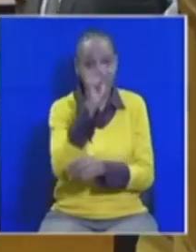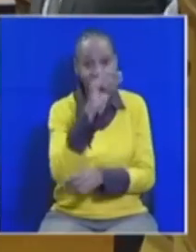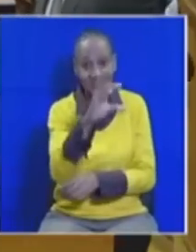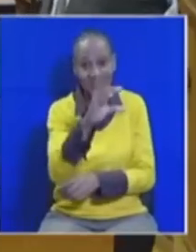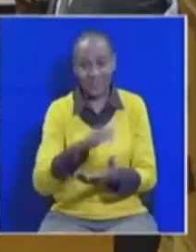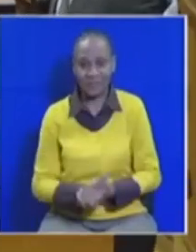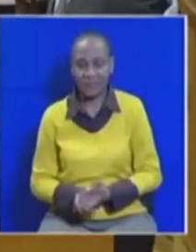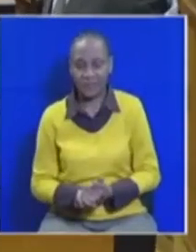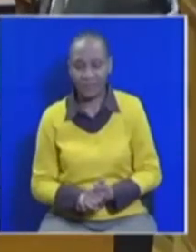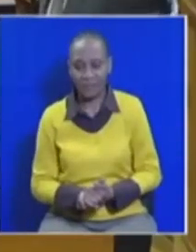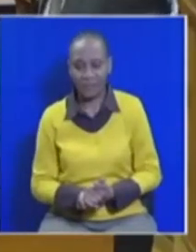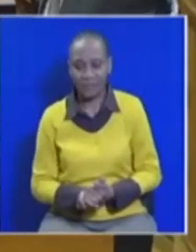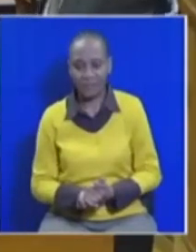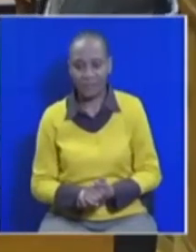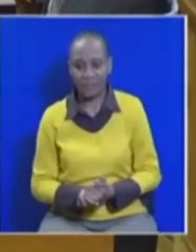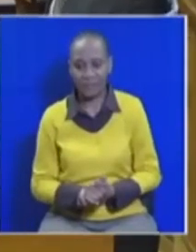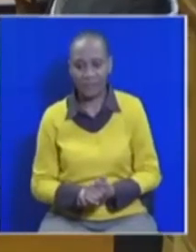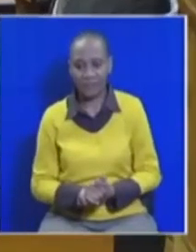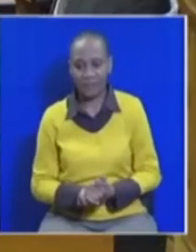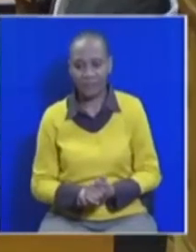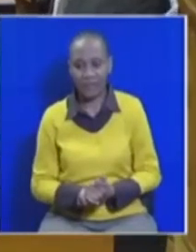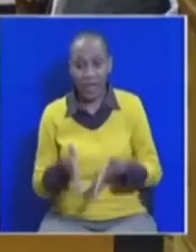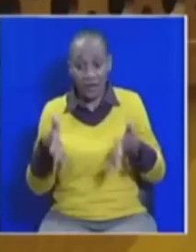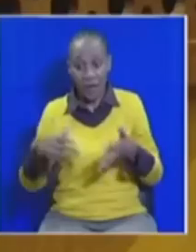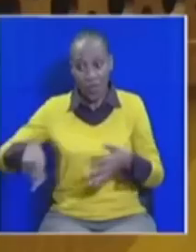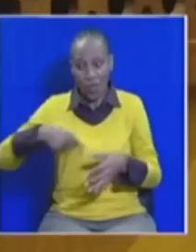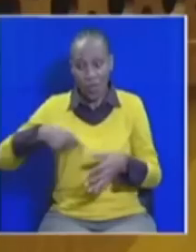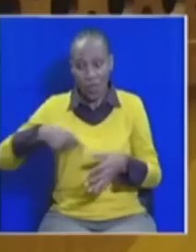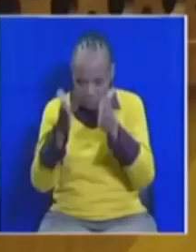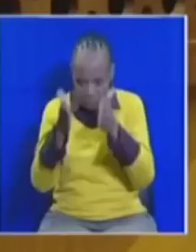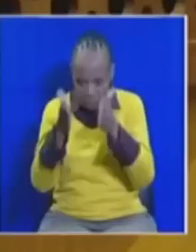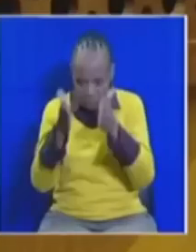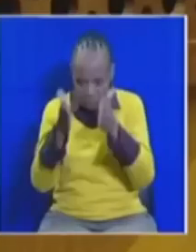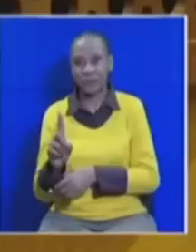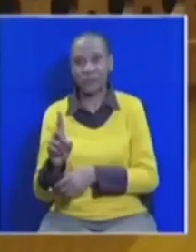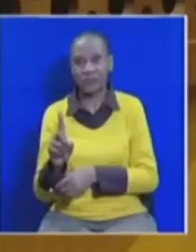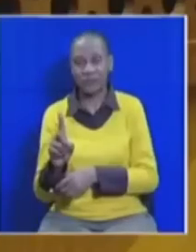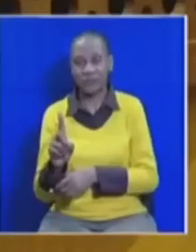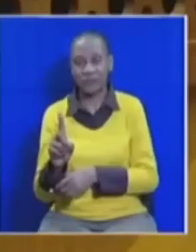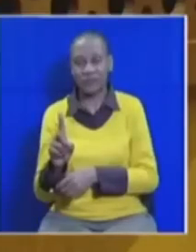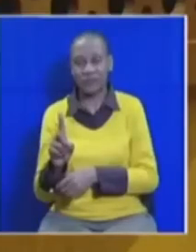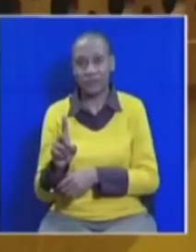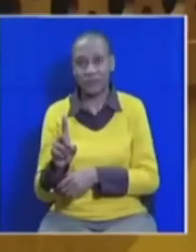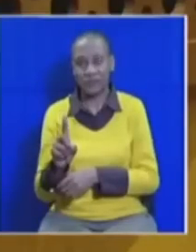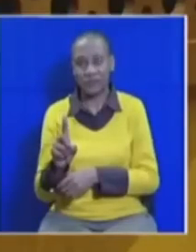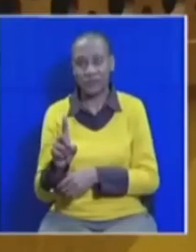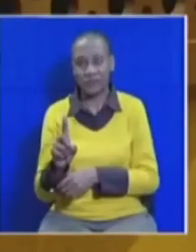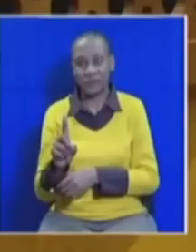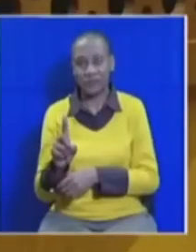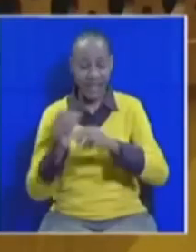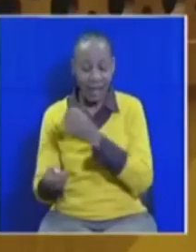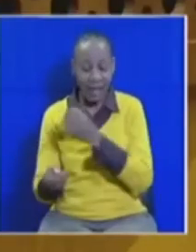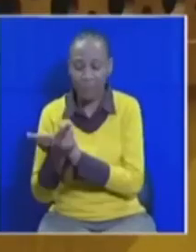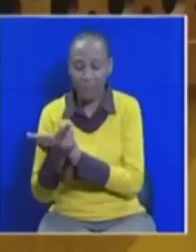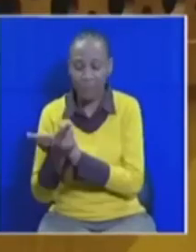And while our attention today is focused on a large and malignant tumor, we